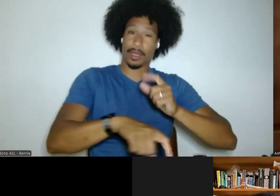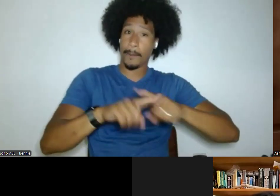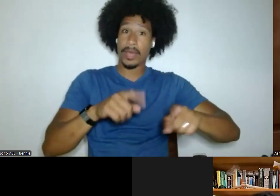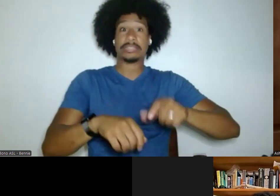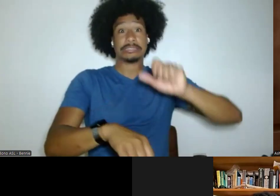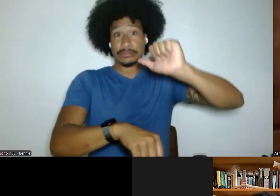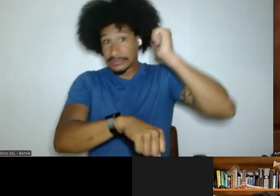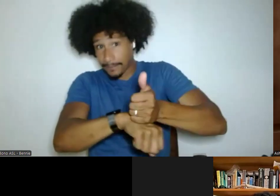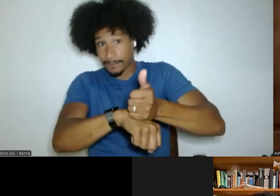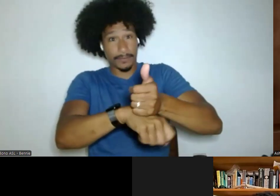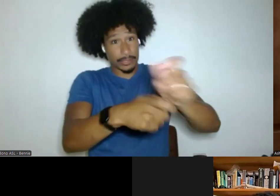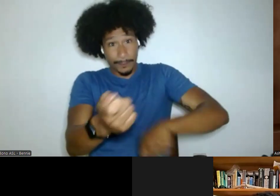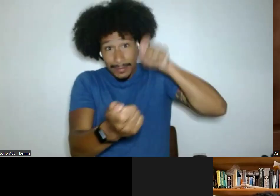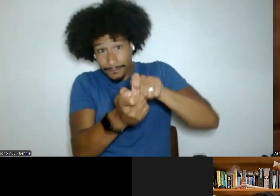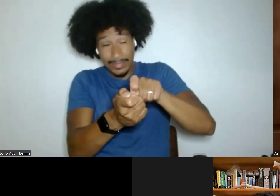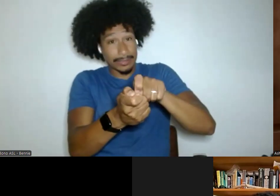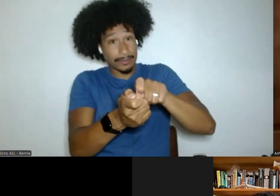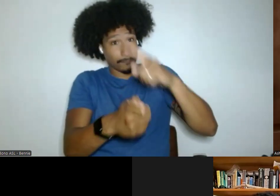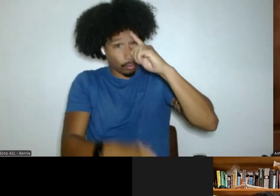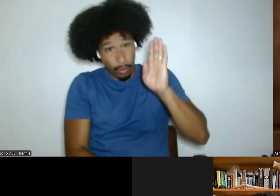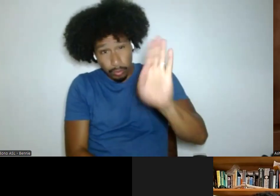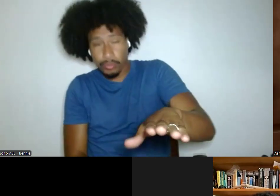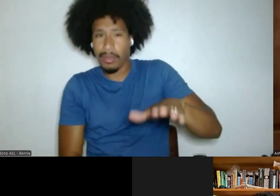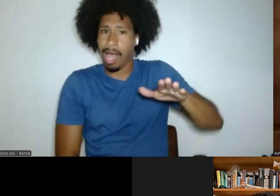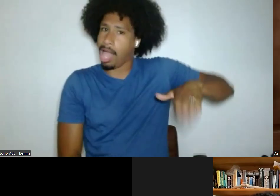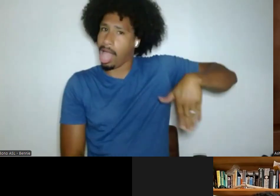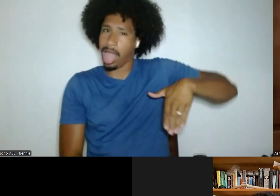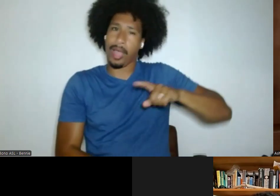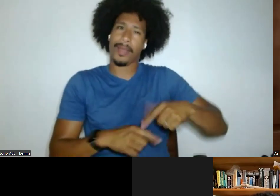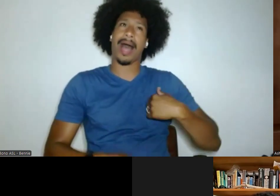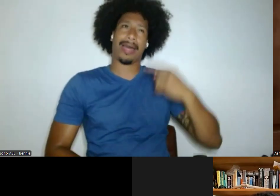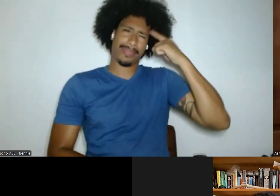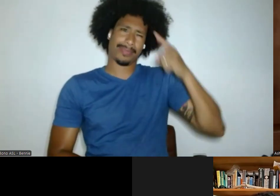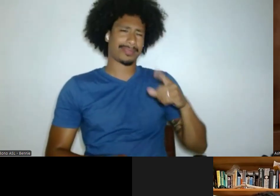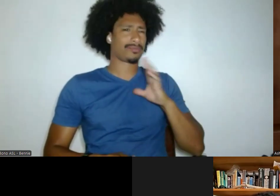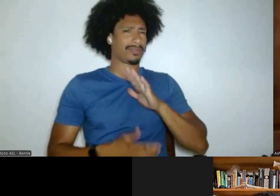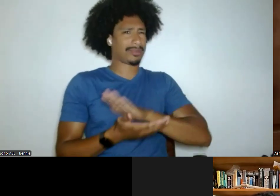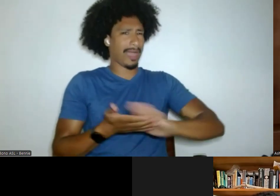far, and I wish there were more opportunities to just try things out in the world like this. Yeah.